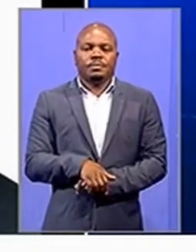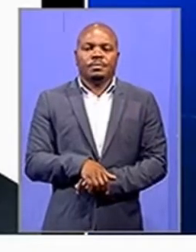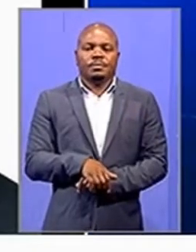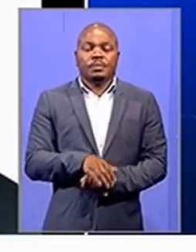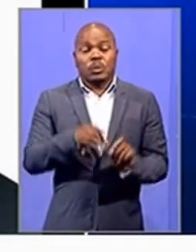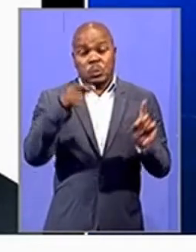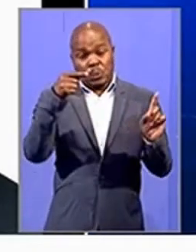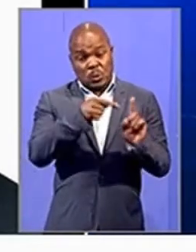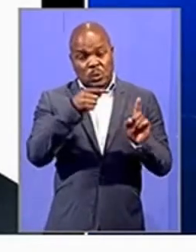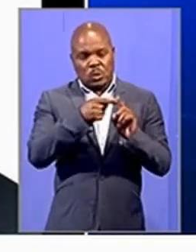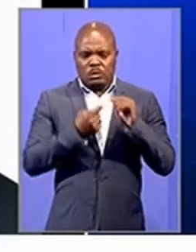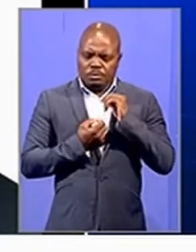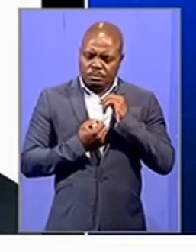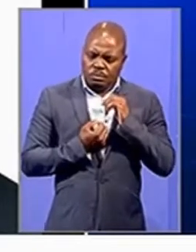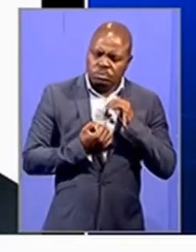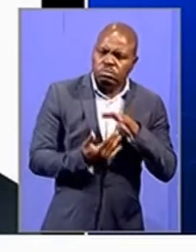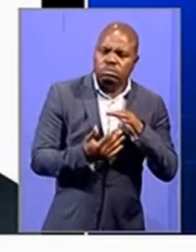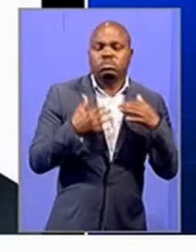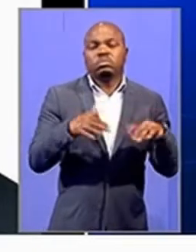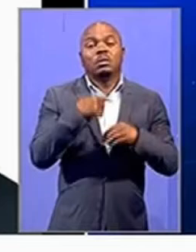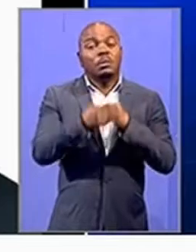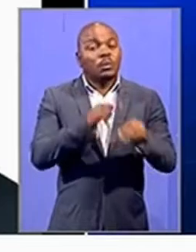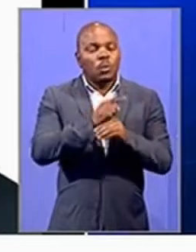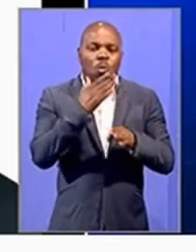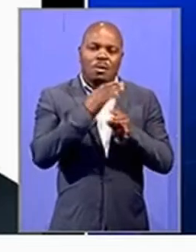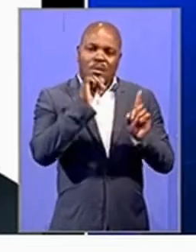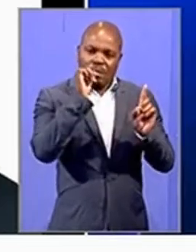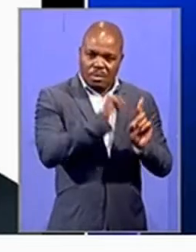She was very passionate about her work.